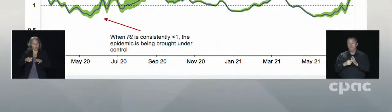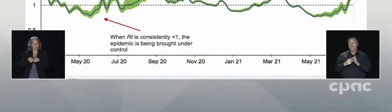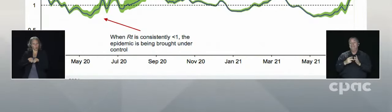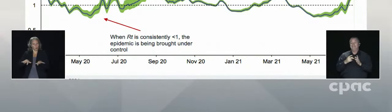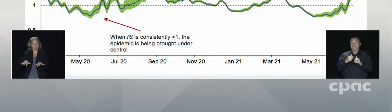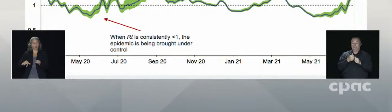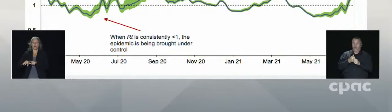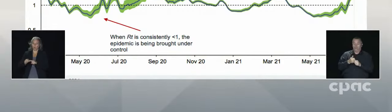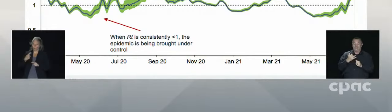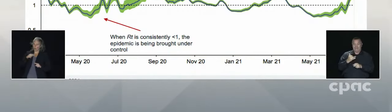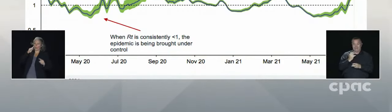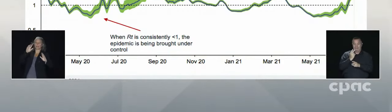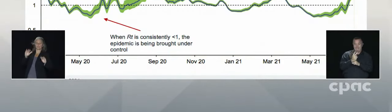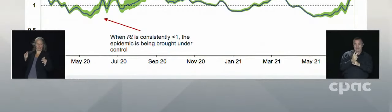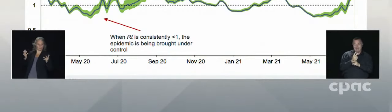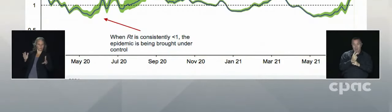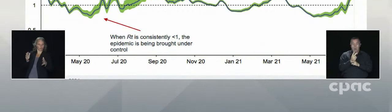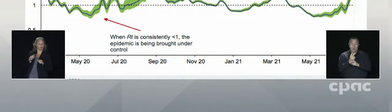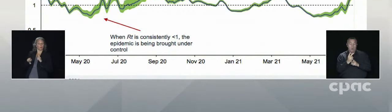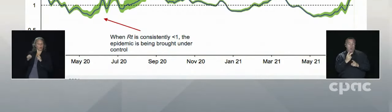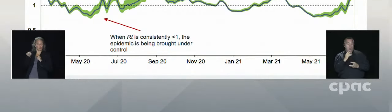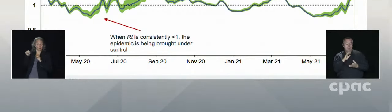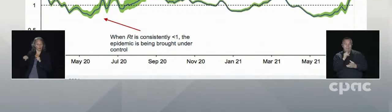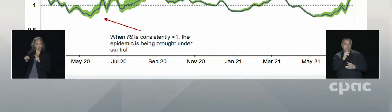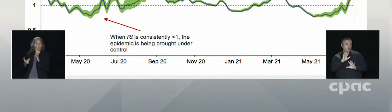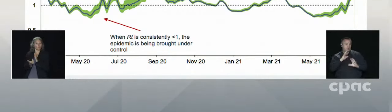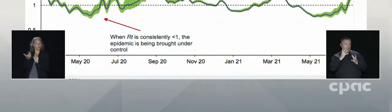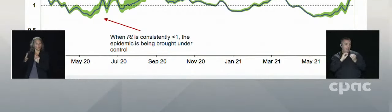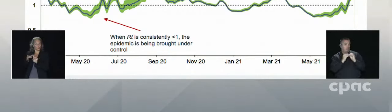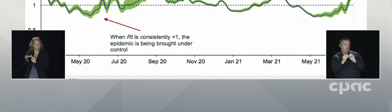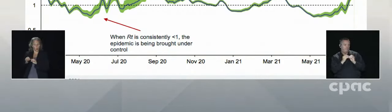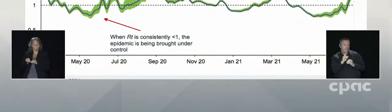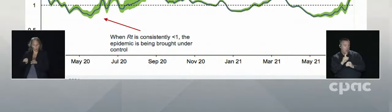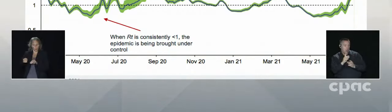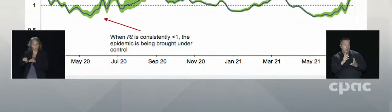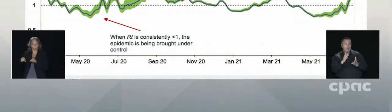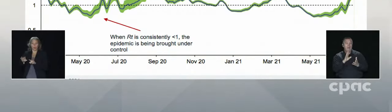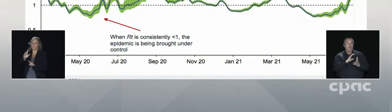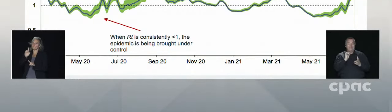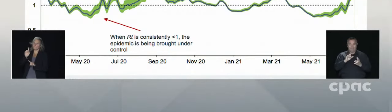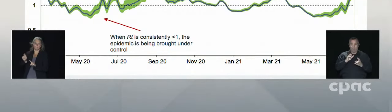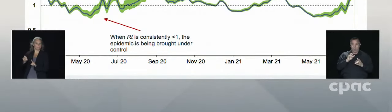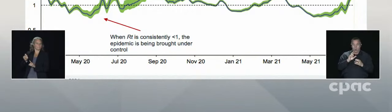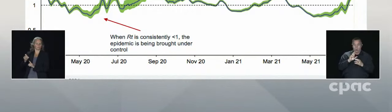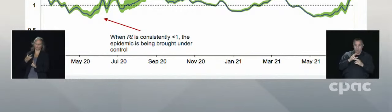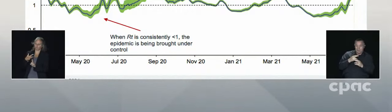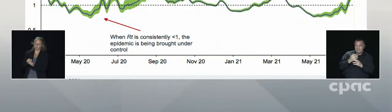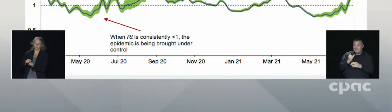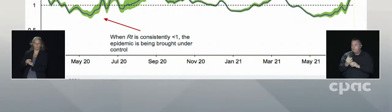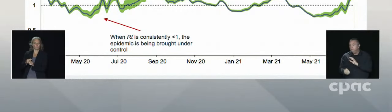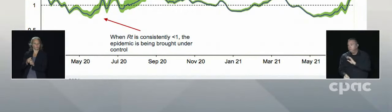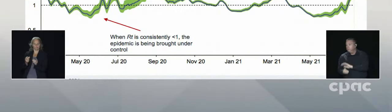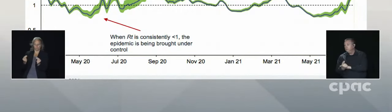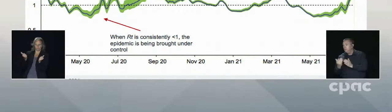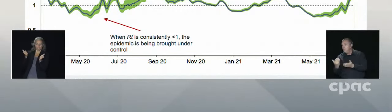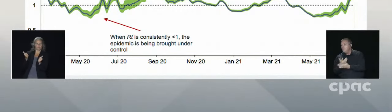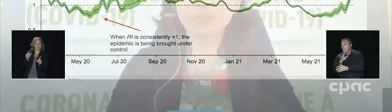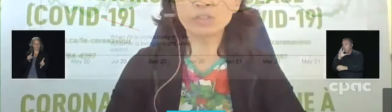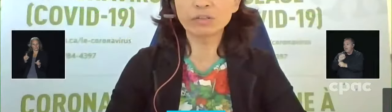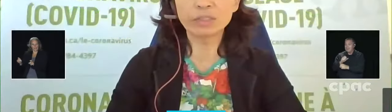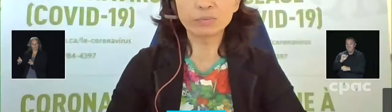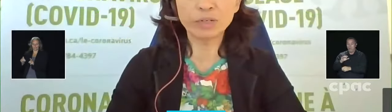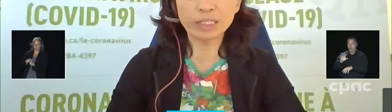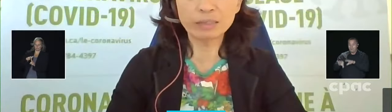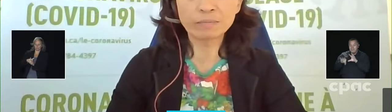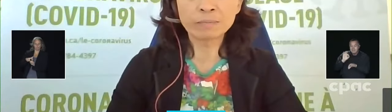be important to respond to new cases and clusters through testing, case finding, and targeted vaccination efforts